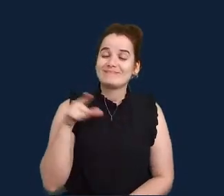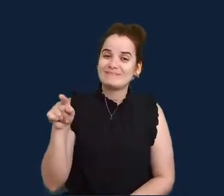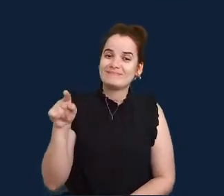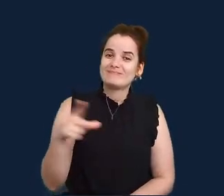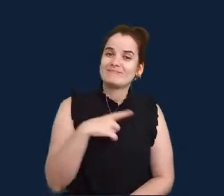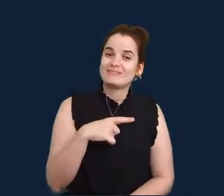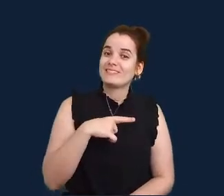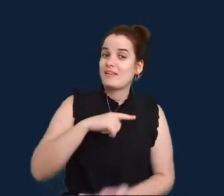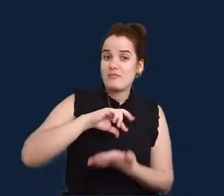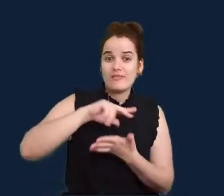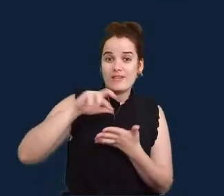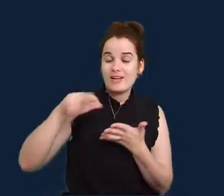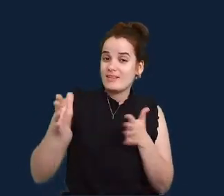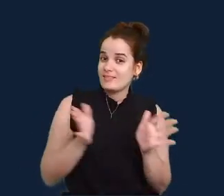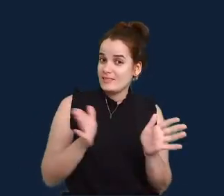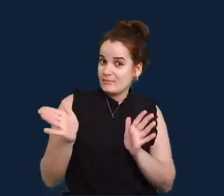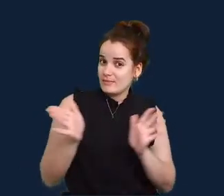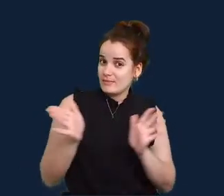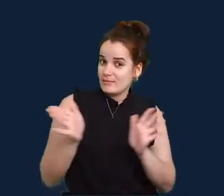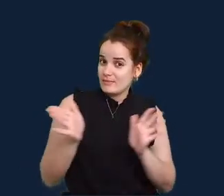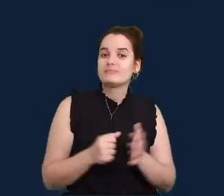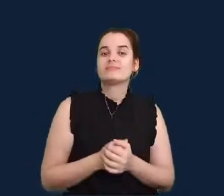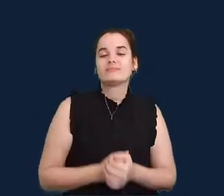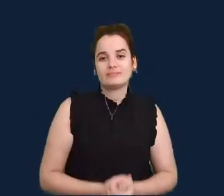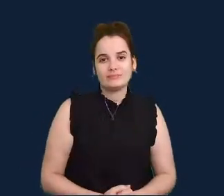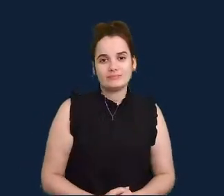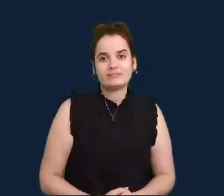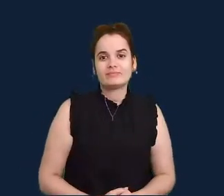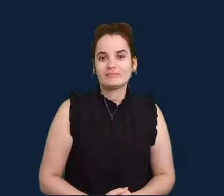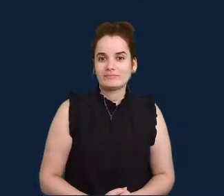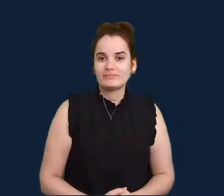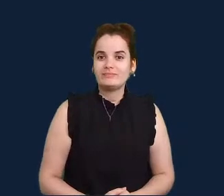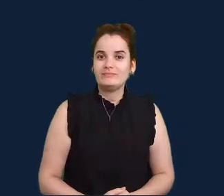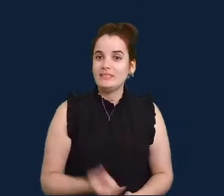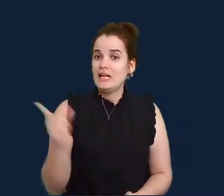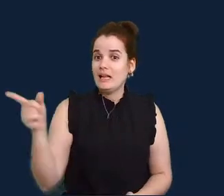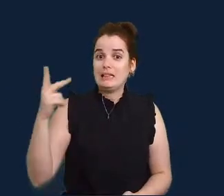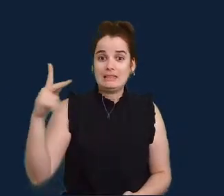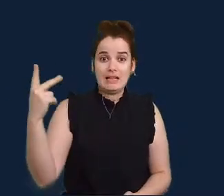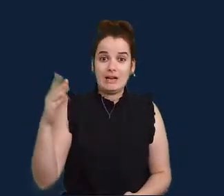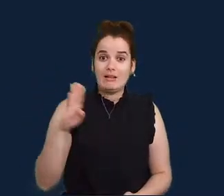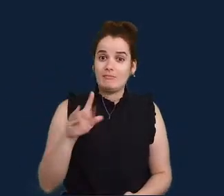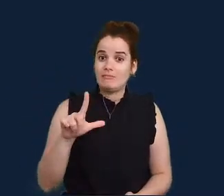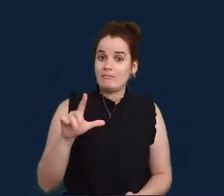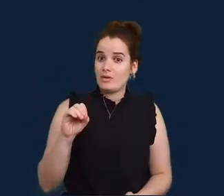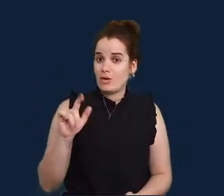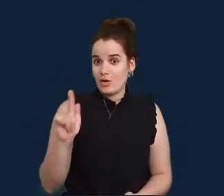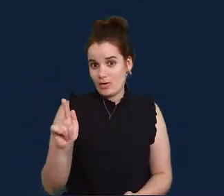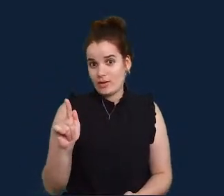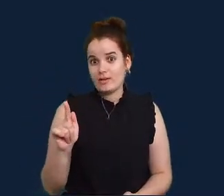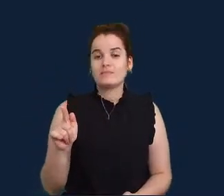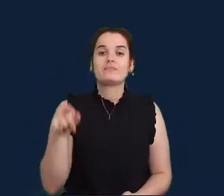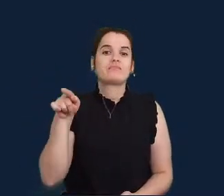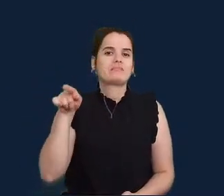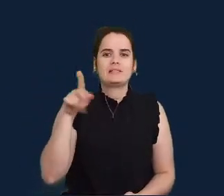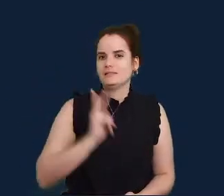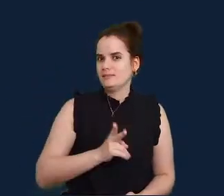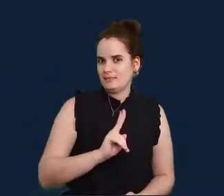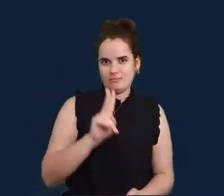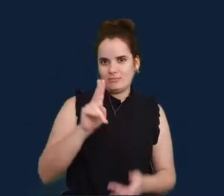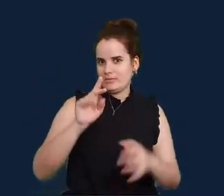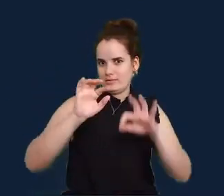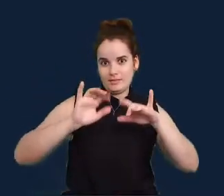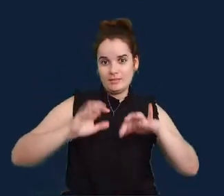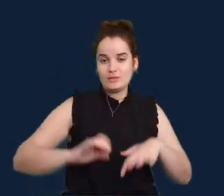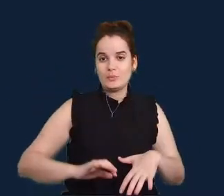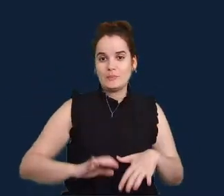They write blog posts on it all the time. Also have how like some blog posts that are code driven, that how